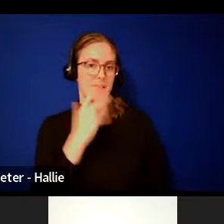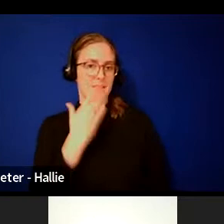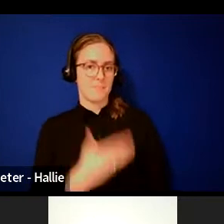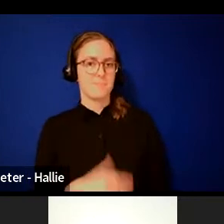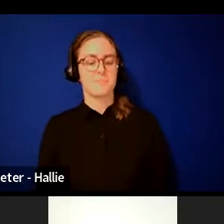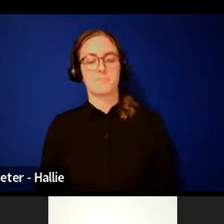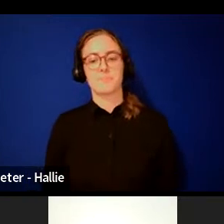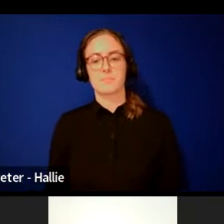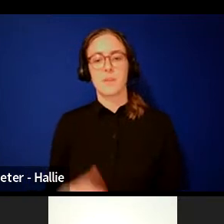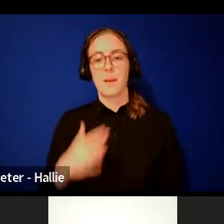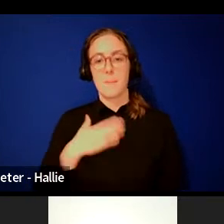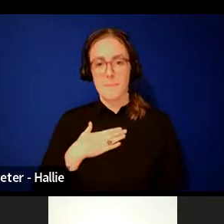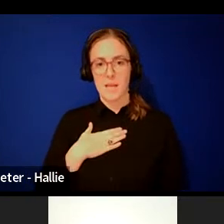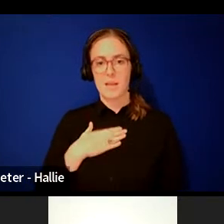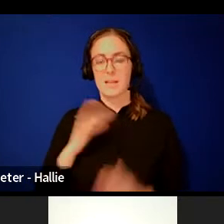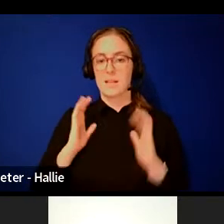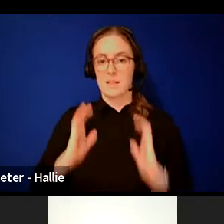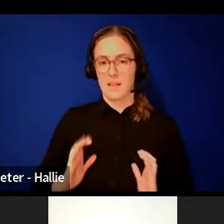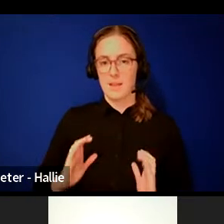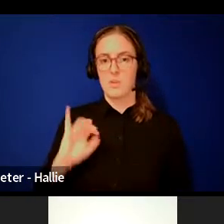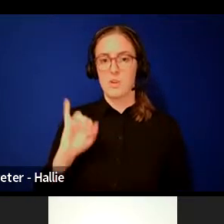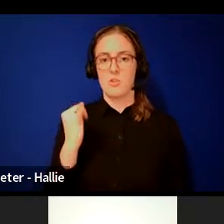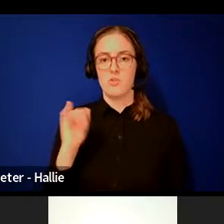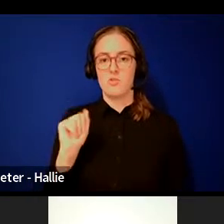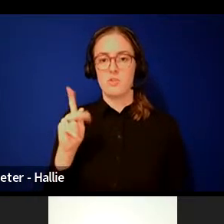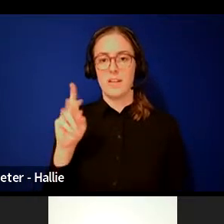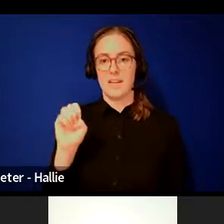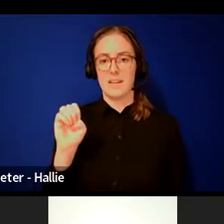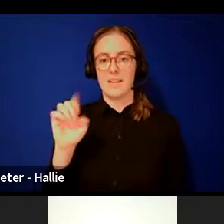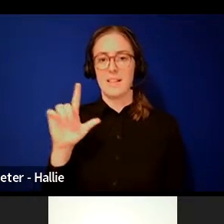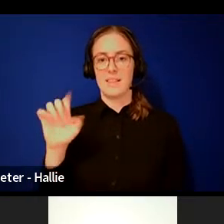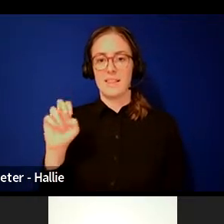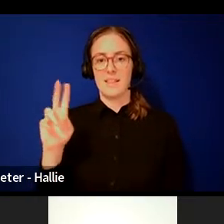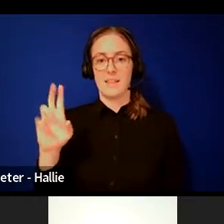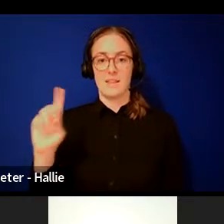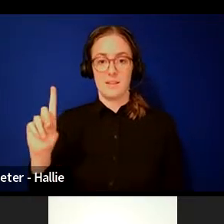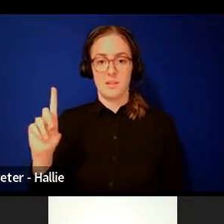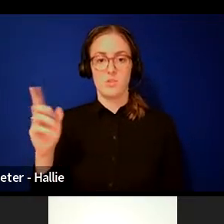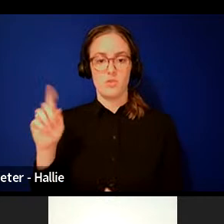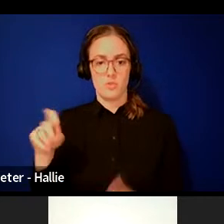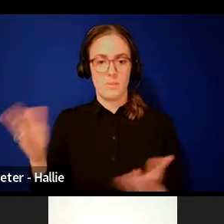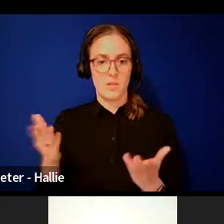My client, Jake Leland, should be on.